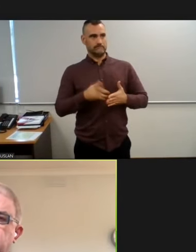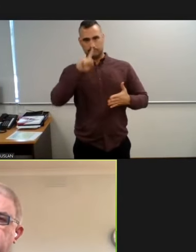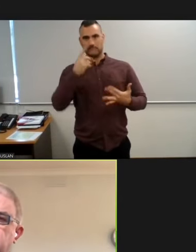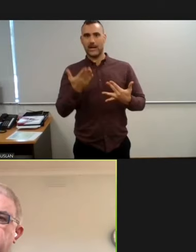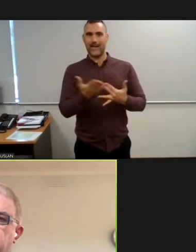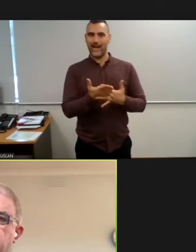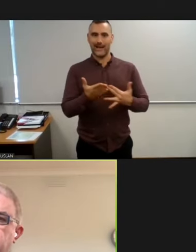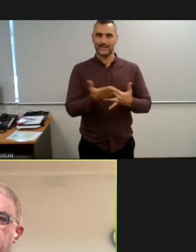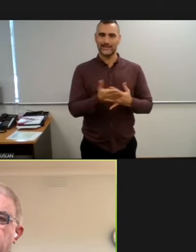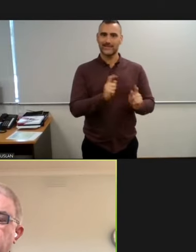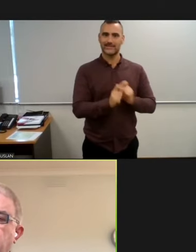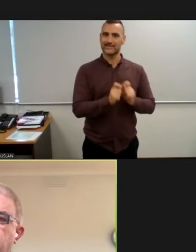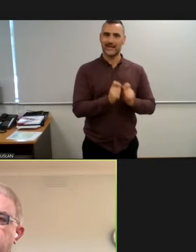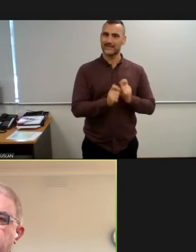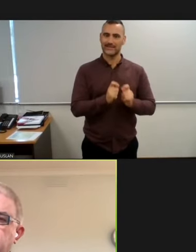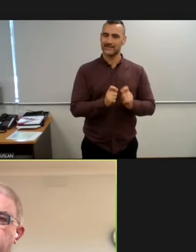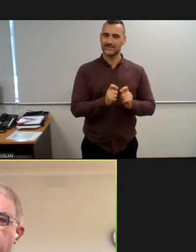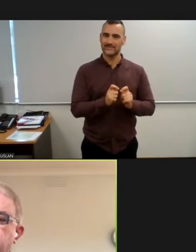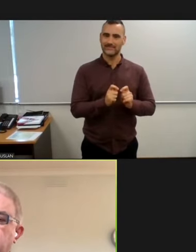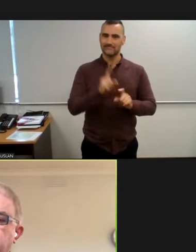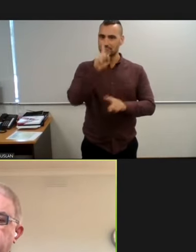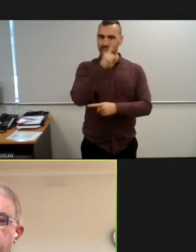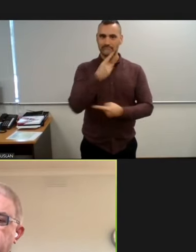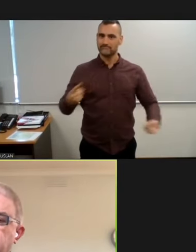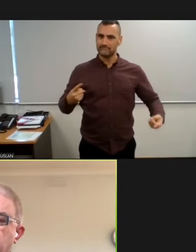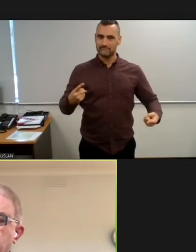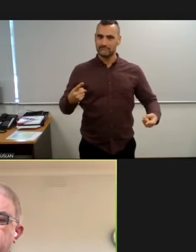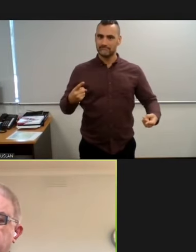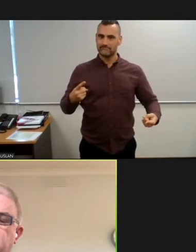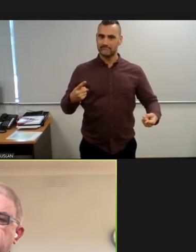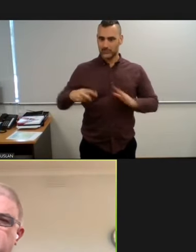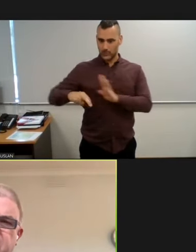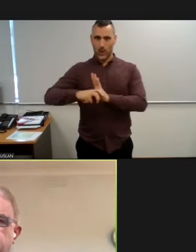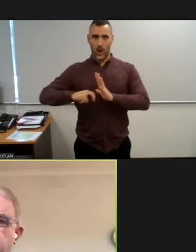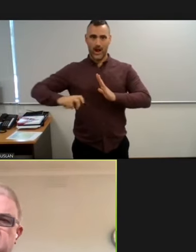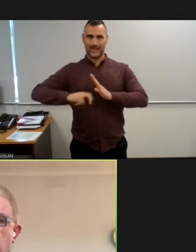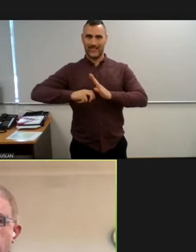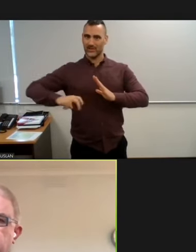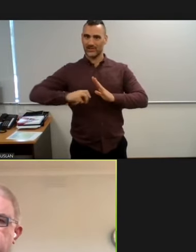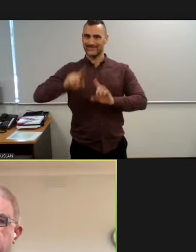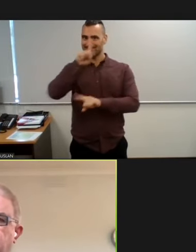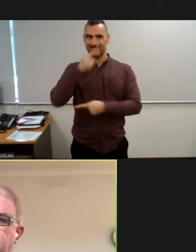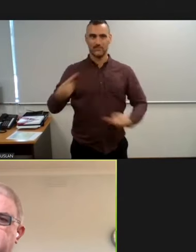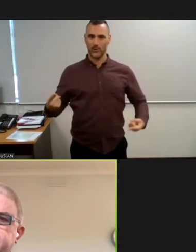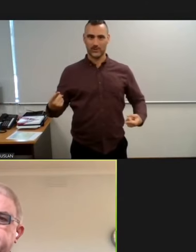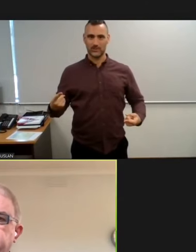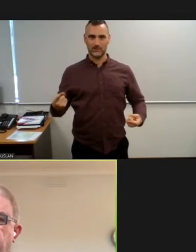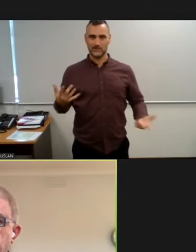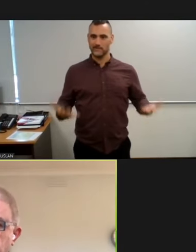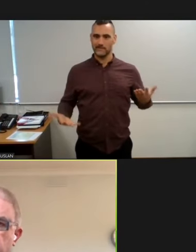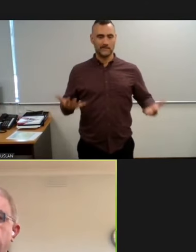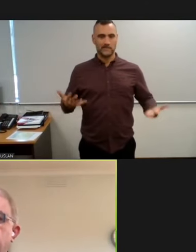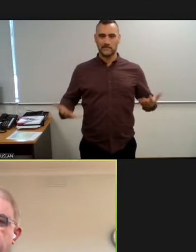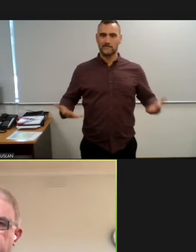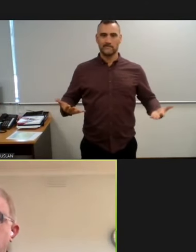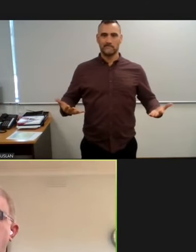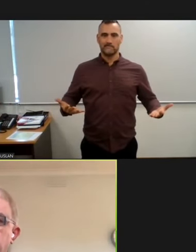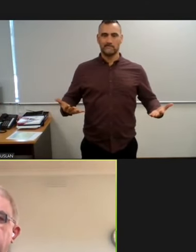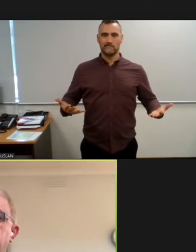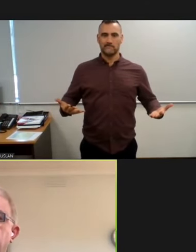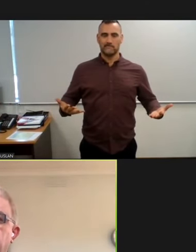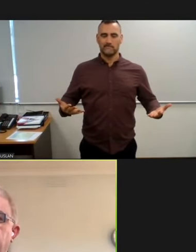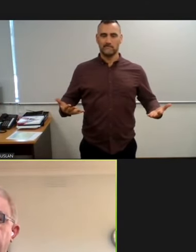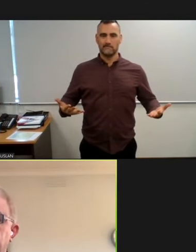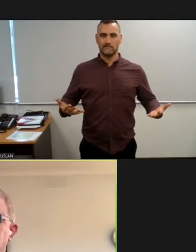getting tested and to isolating that emerged from that. So I think that shows just how responsive and